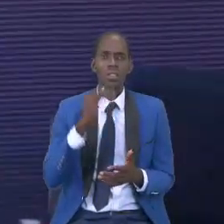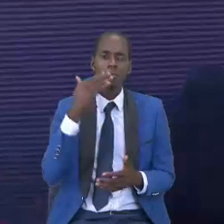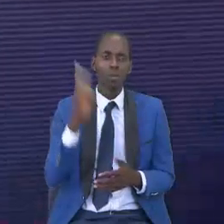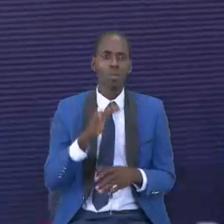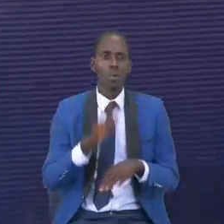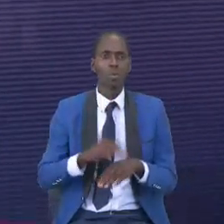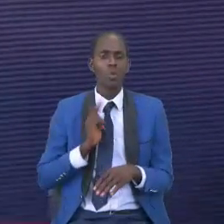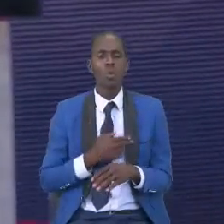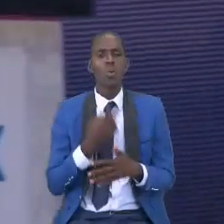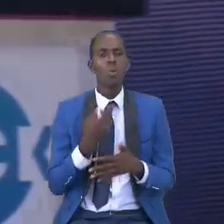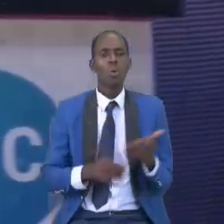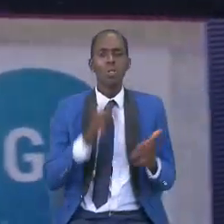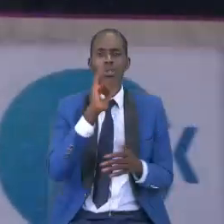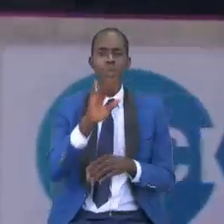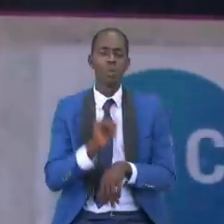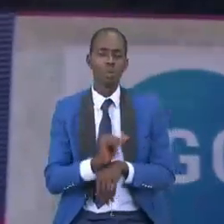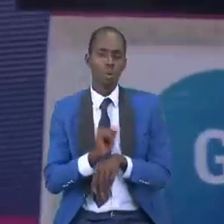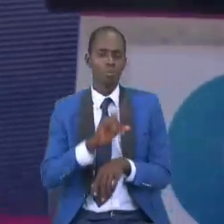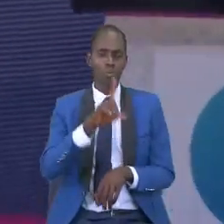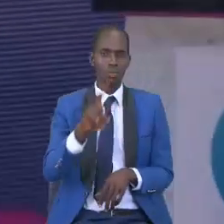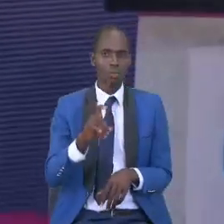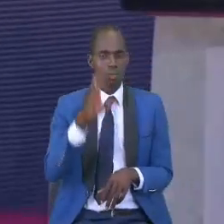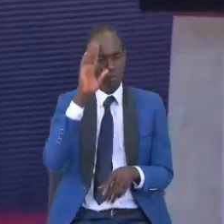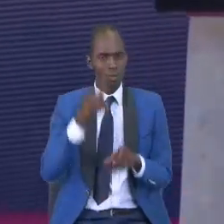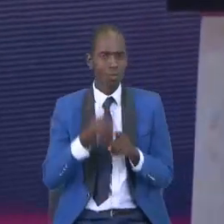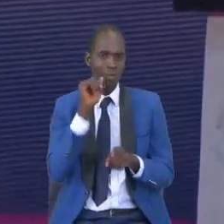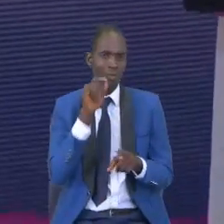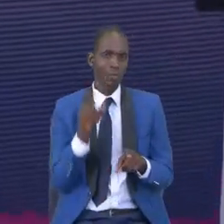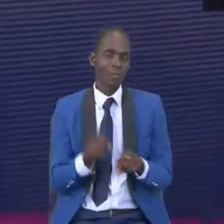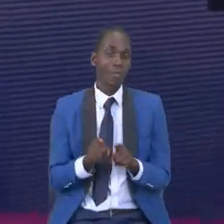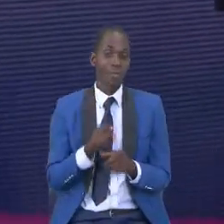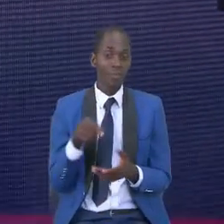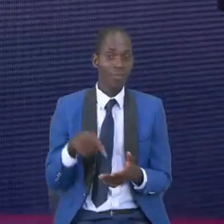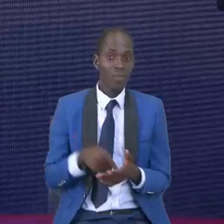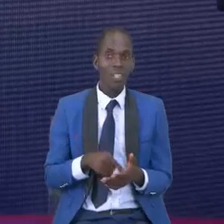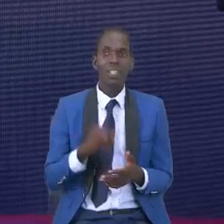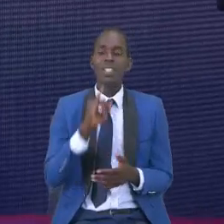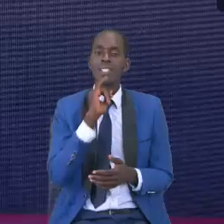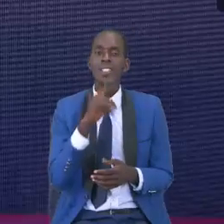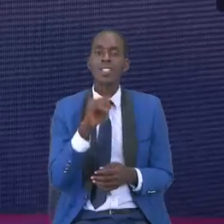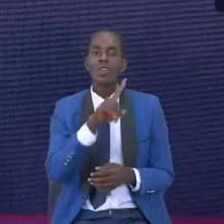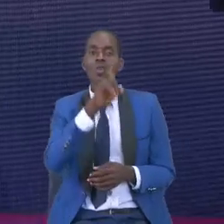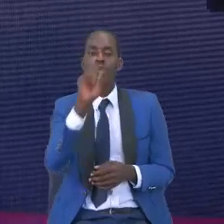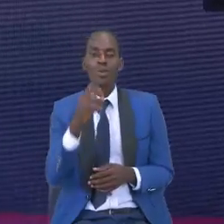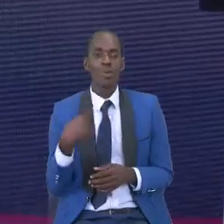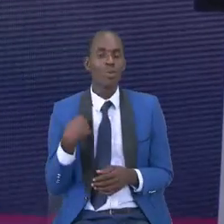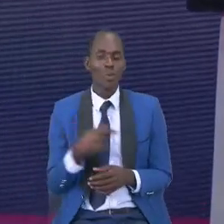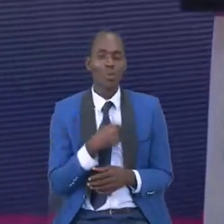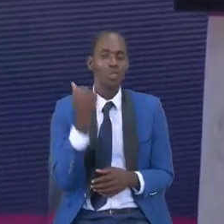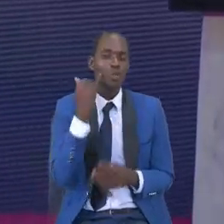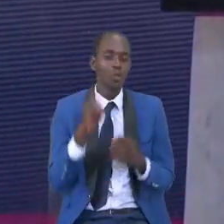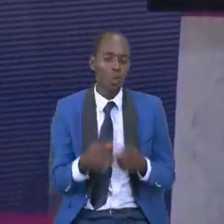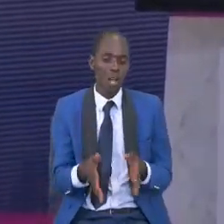sisters, fellow ministers, this is the question we should have asked at the beginning. When Jonah came,